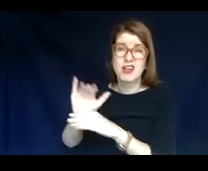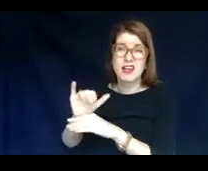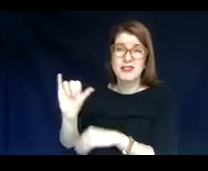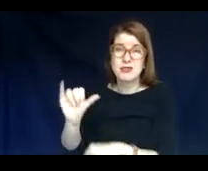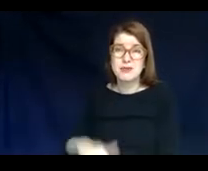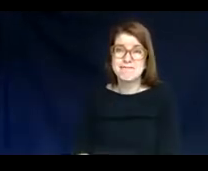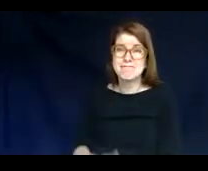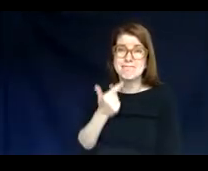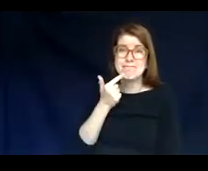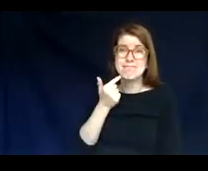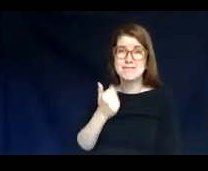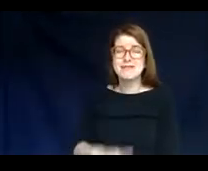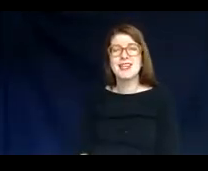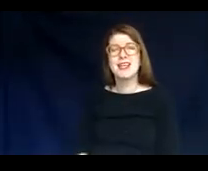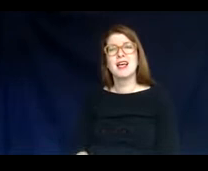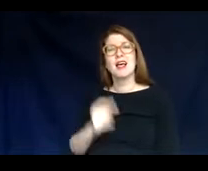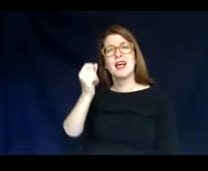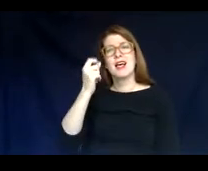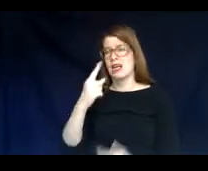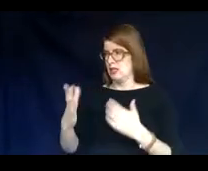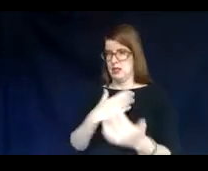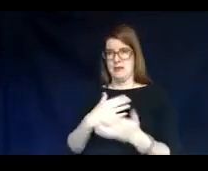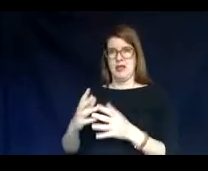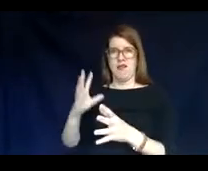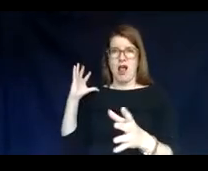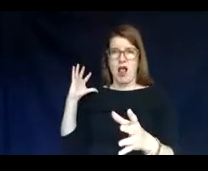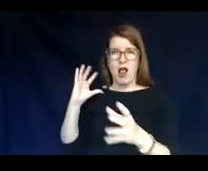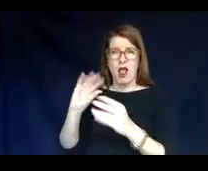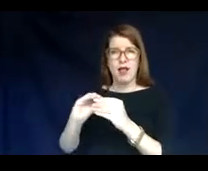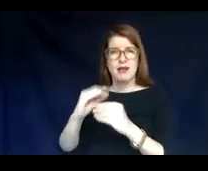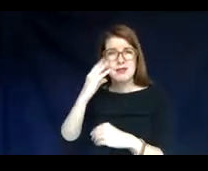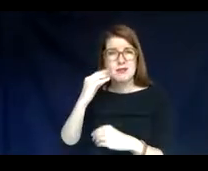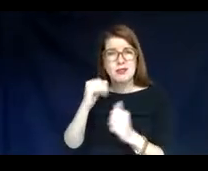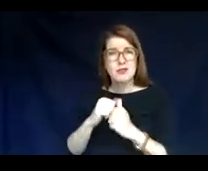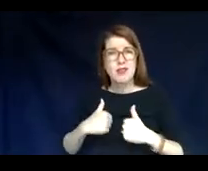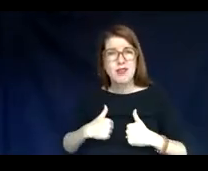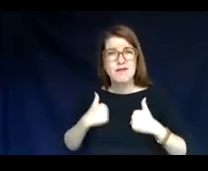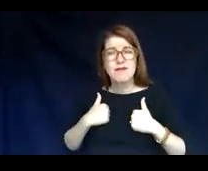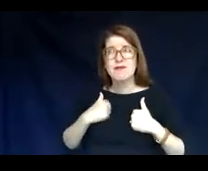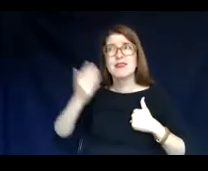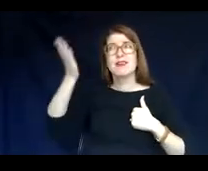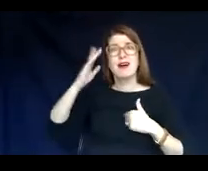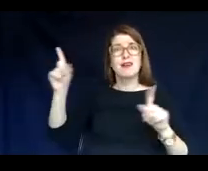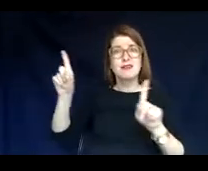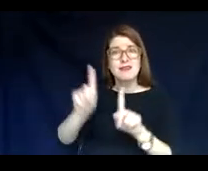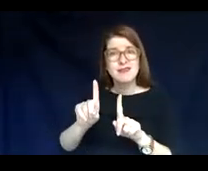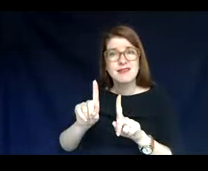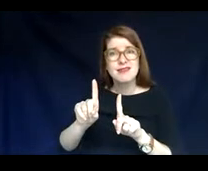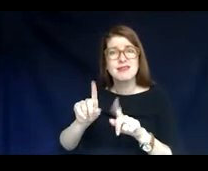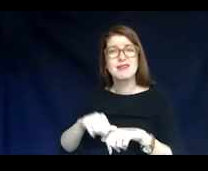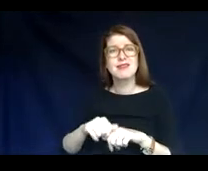You see, no matter where you are in life, God is with you. And Jesus said it this way,